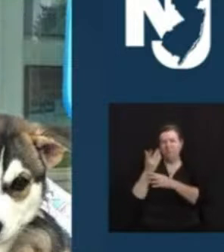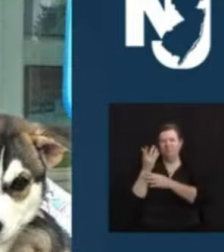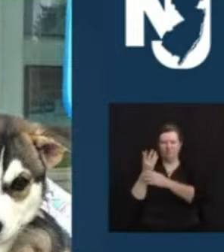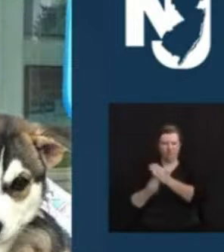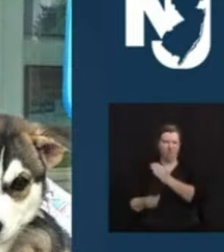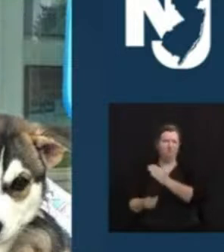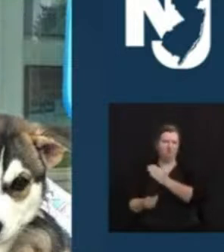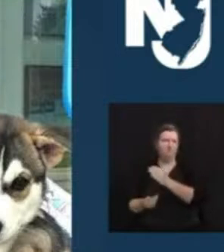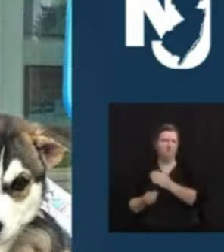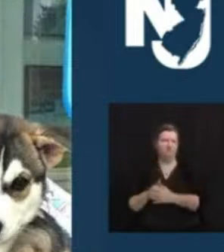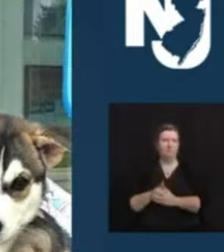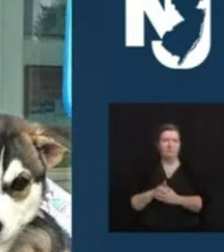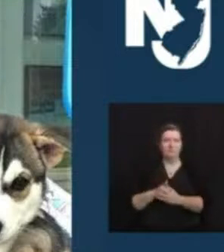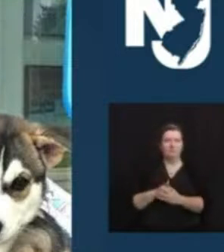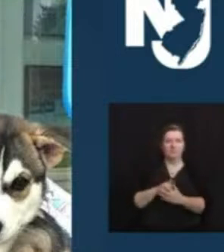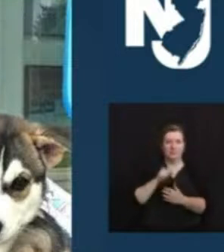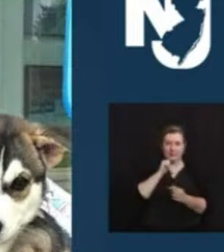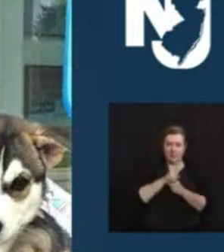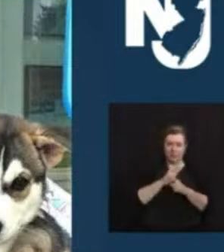her children Marguerite and William.